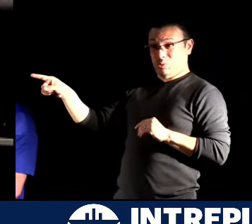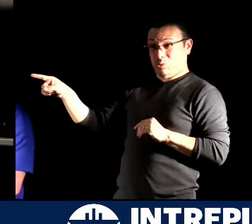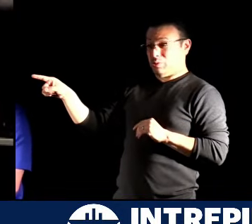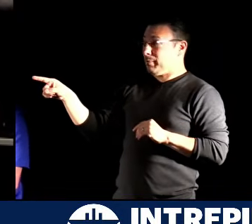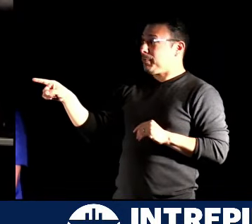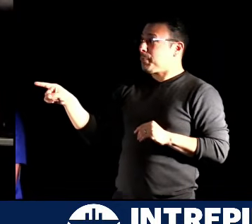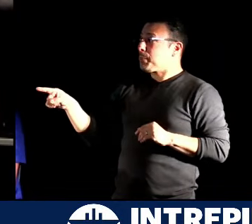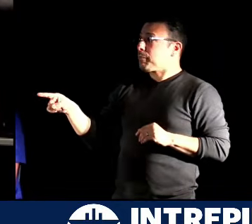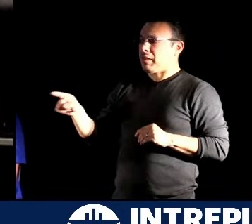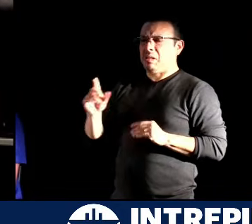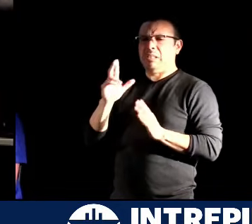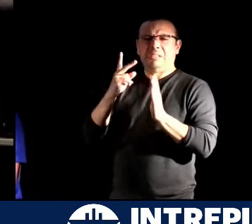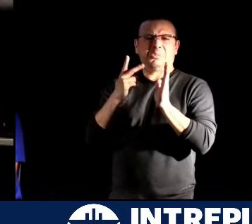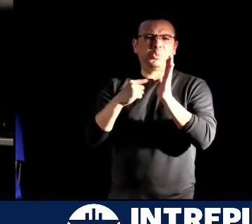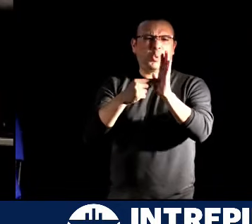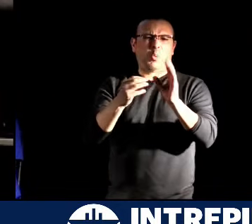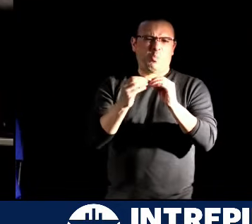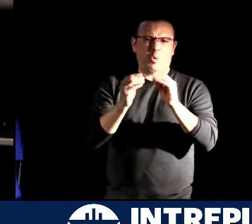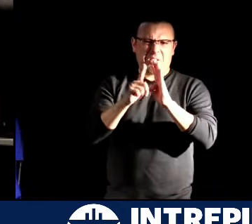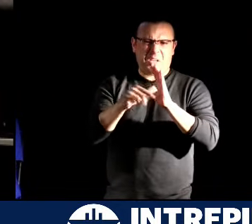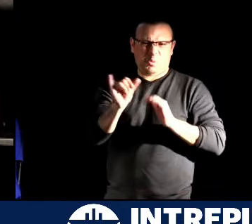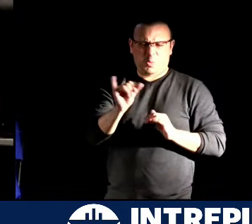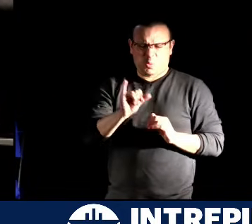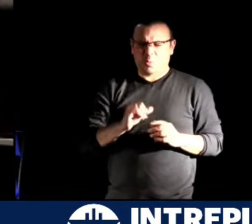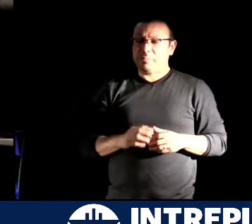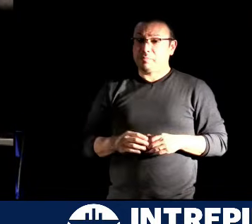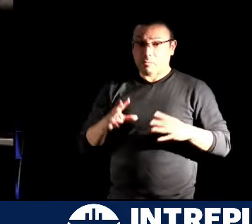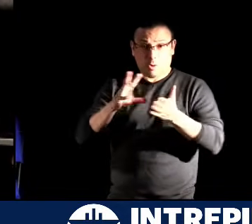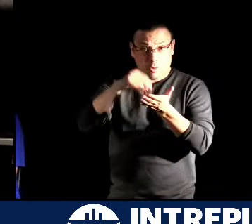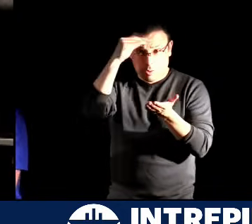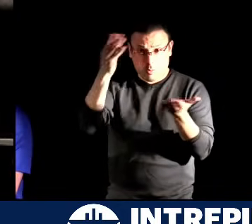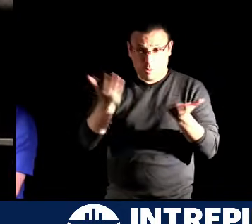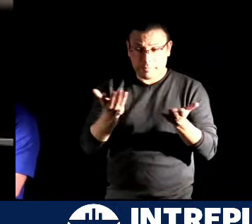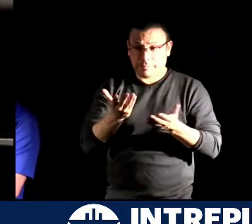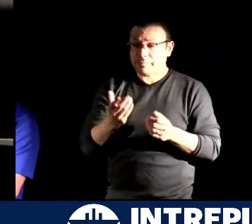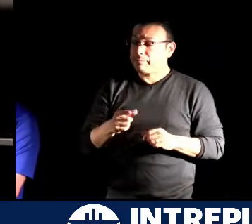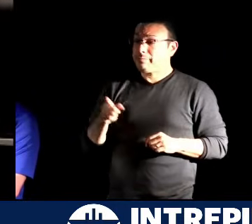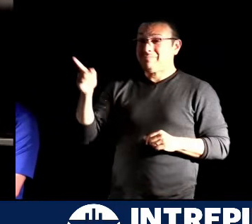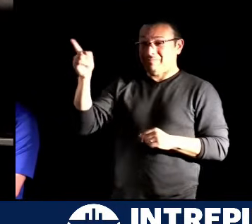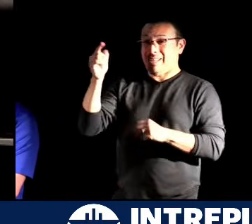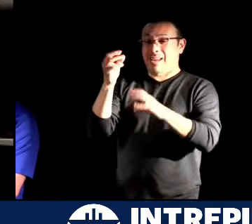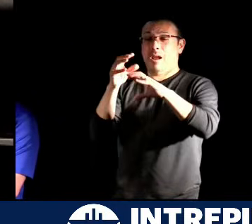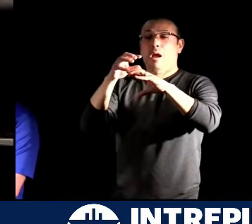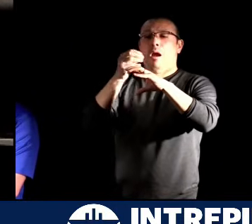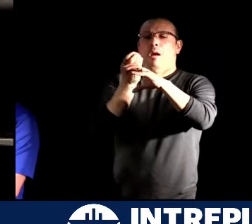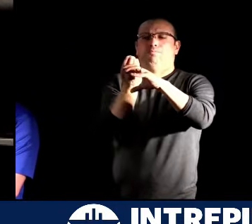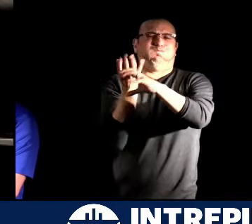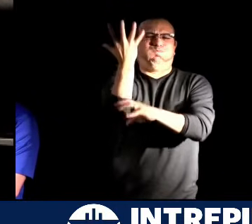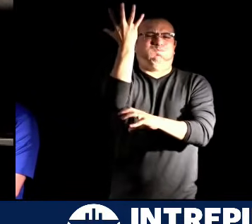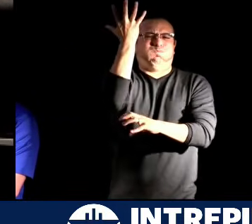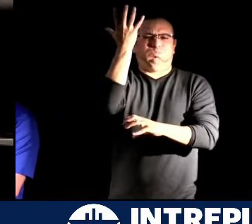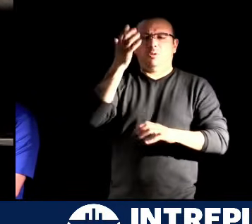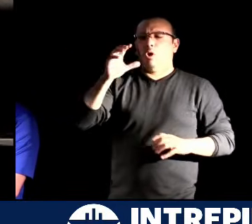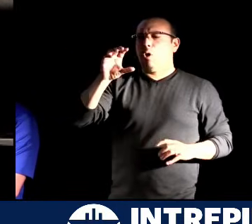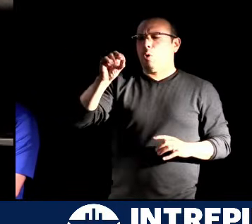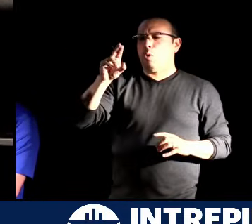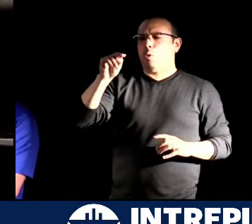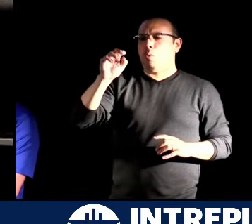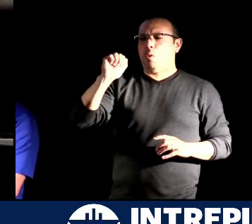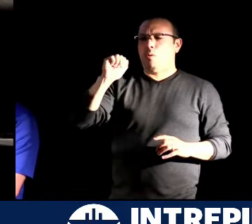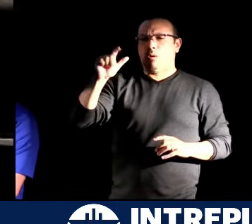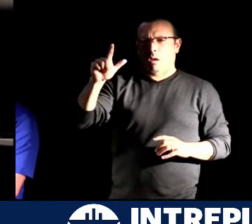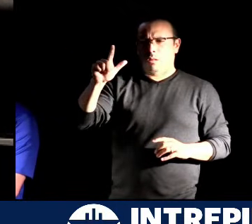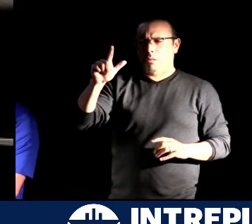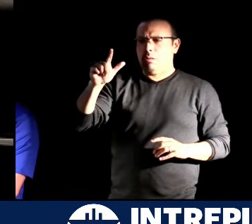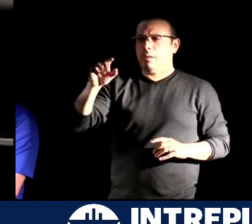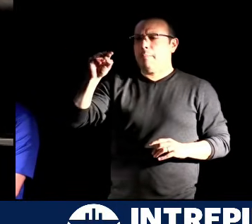will see some of them later as well, that we have been observing this coronal mass ejection for decades now. And we thought we understand them.